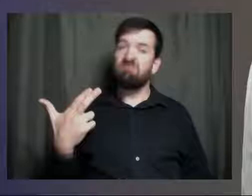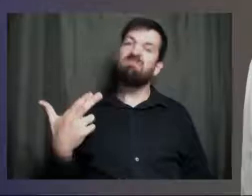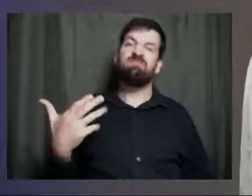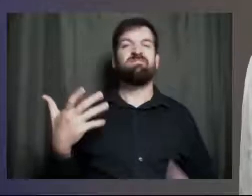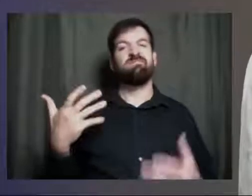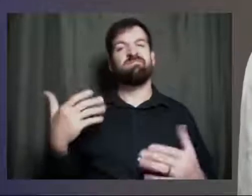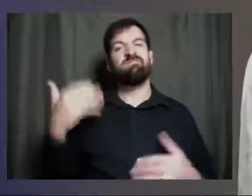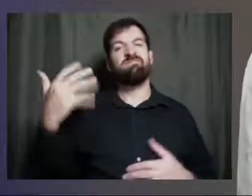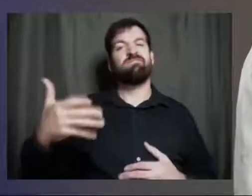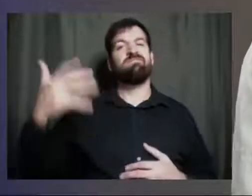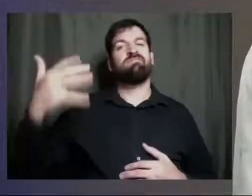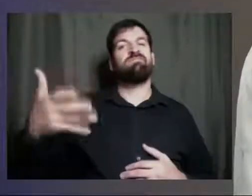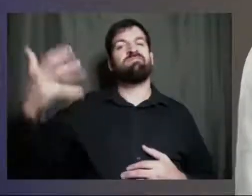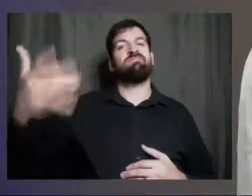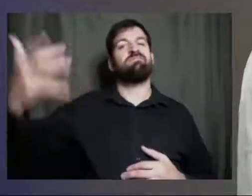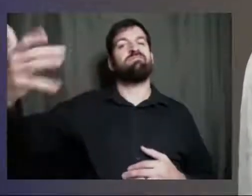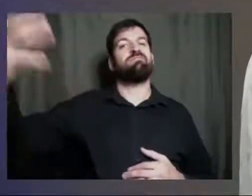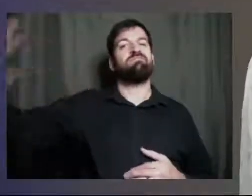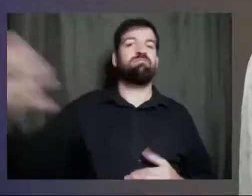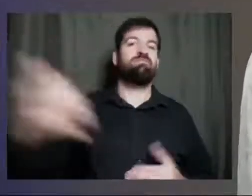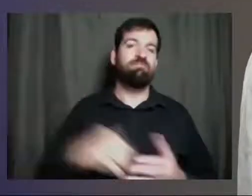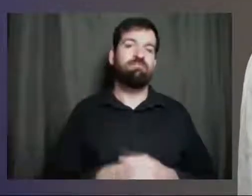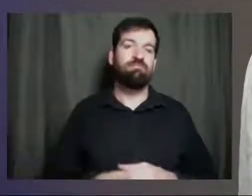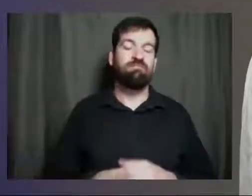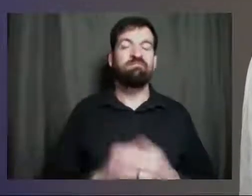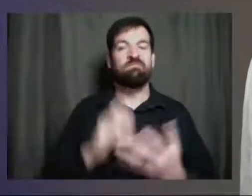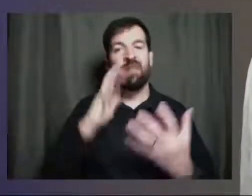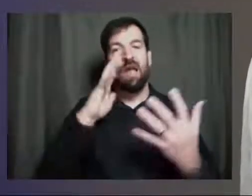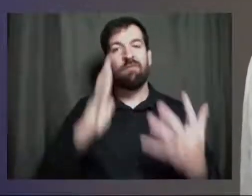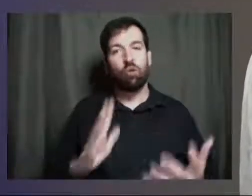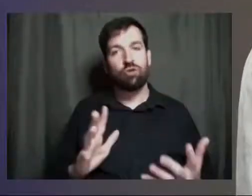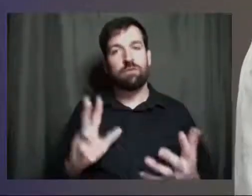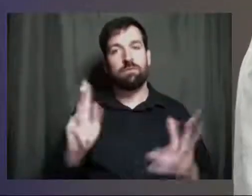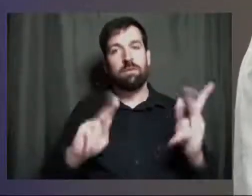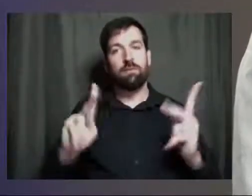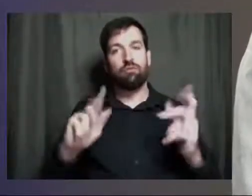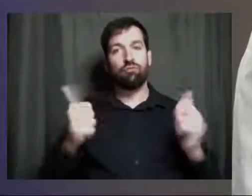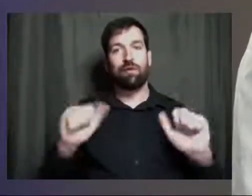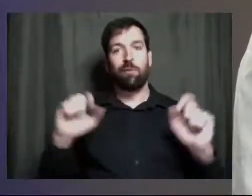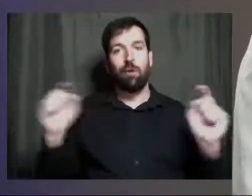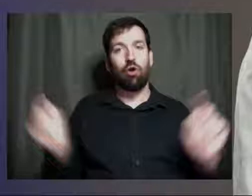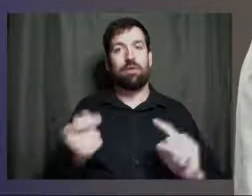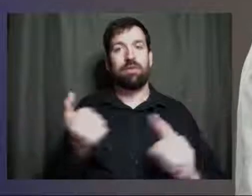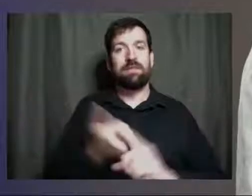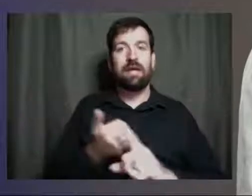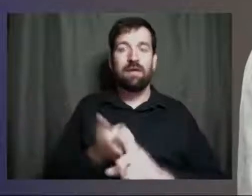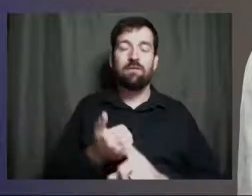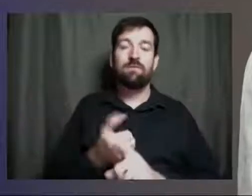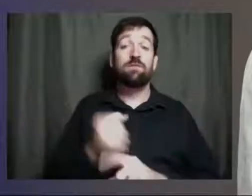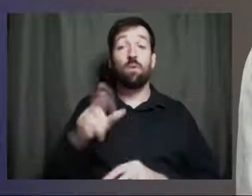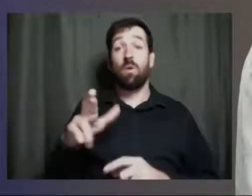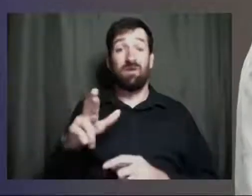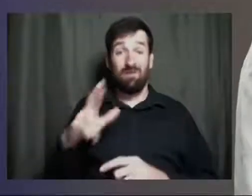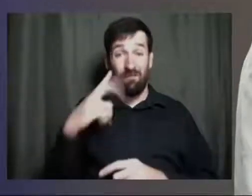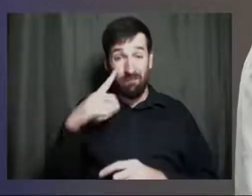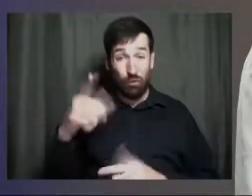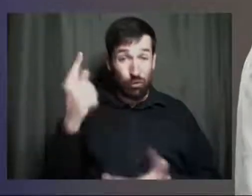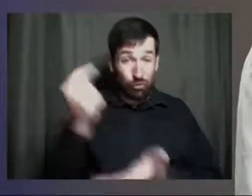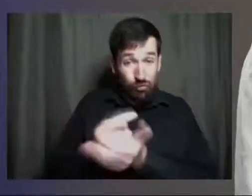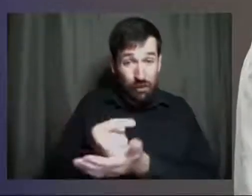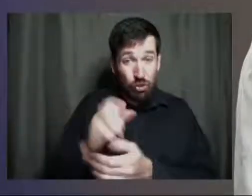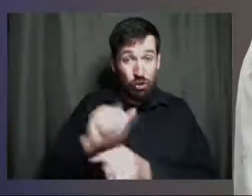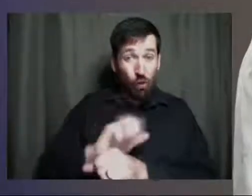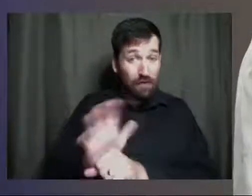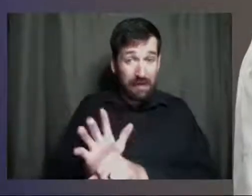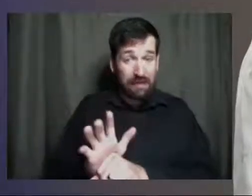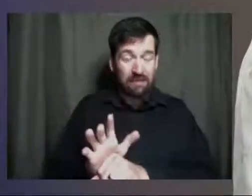related to ingestions of bleach for, unfortunately, people trying to harm themselves or whatnot. As far as trying to treat COVID, we haven't actually seen that in